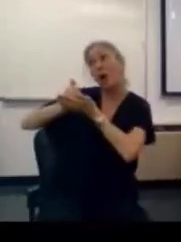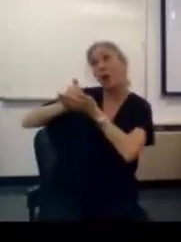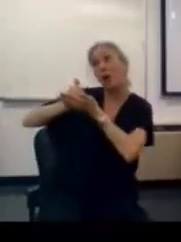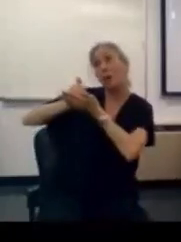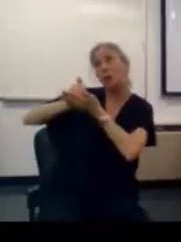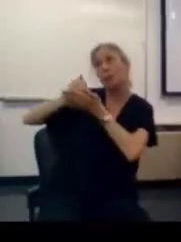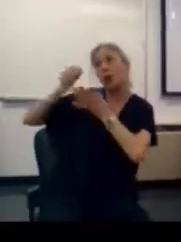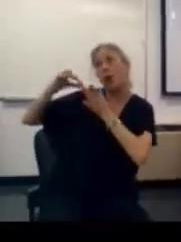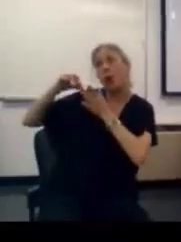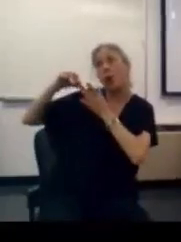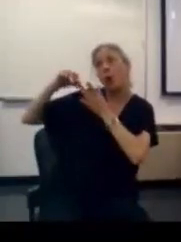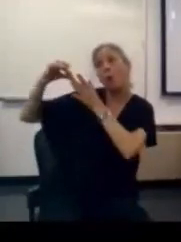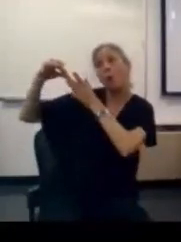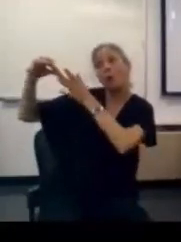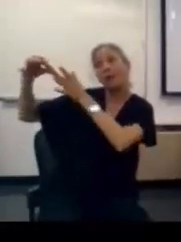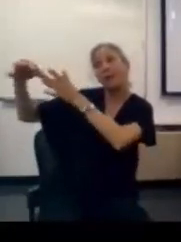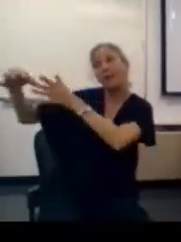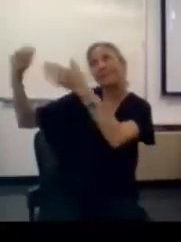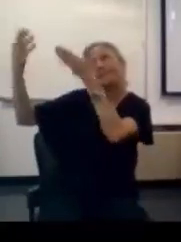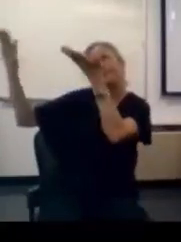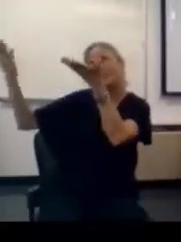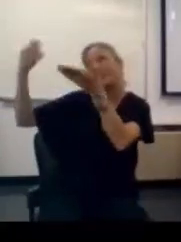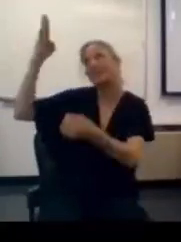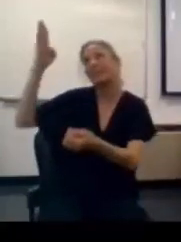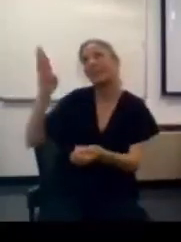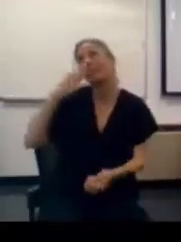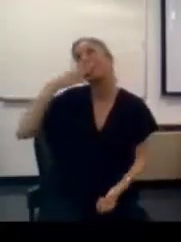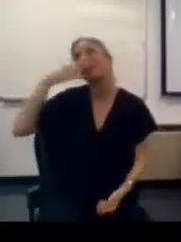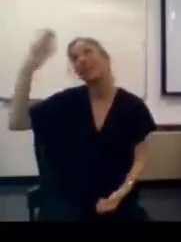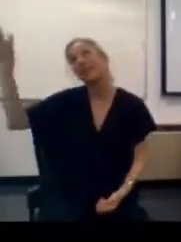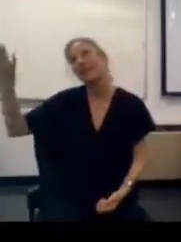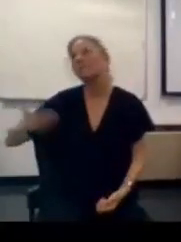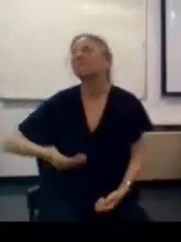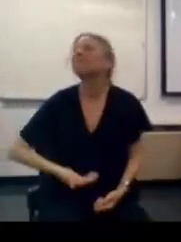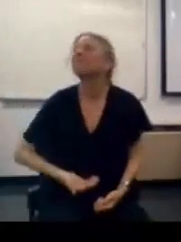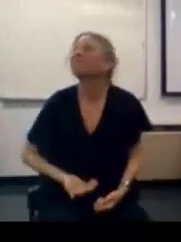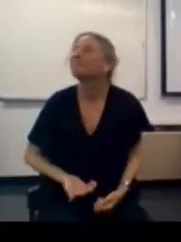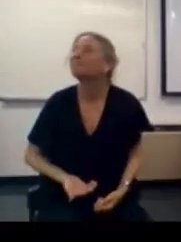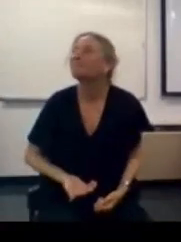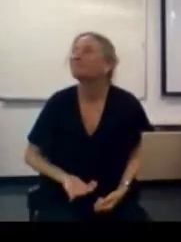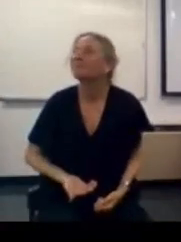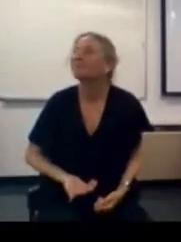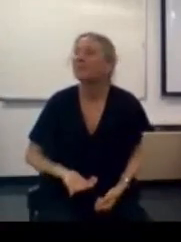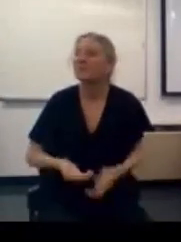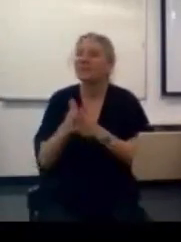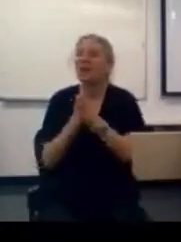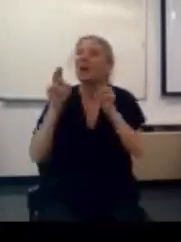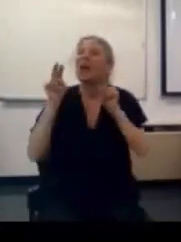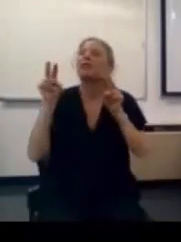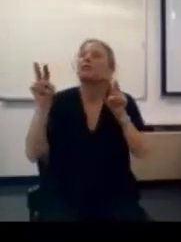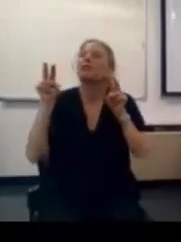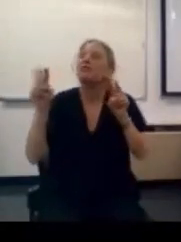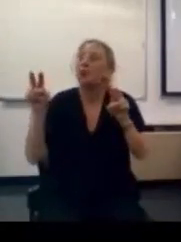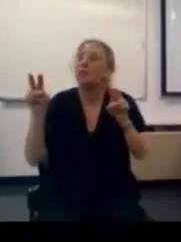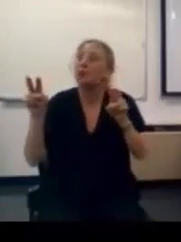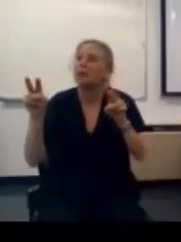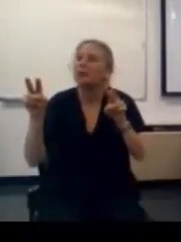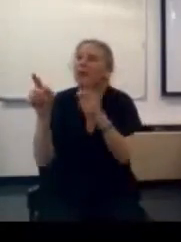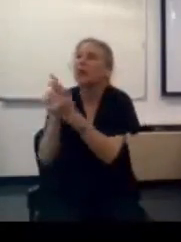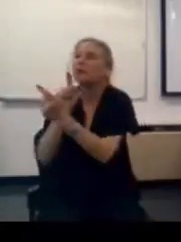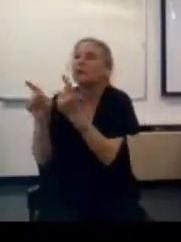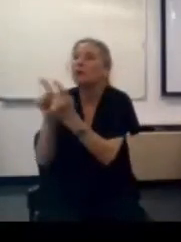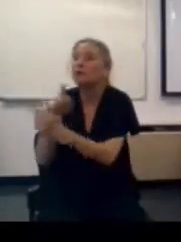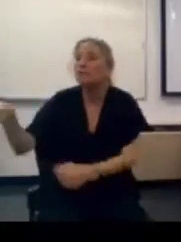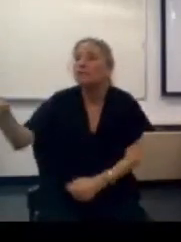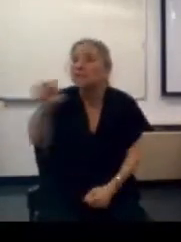grace of God, who was leading sort of a lot of magical miracles in the back. So I look